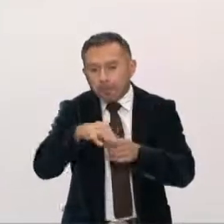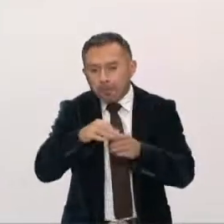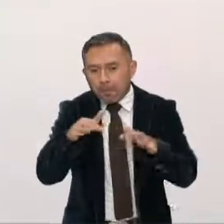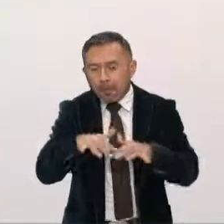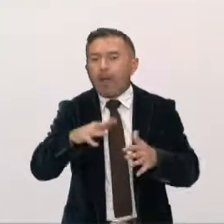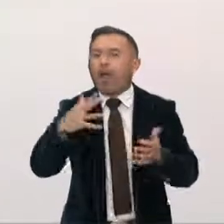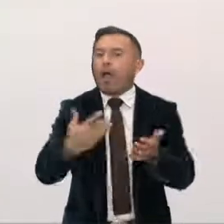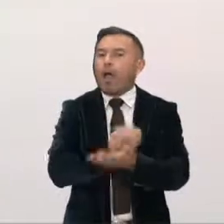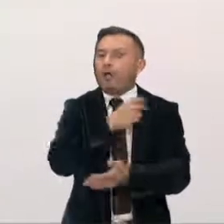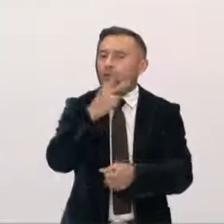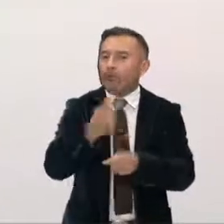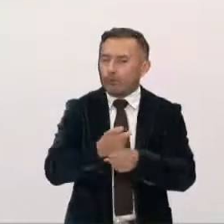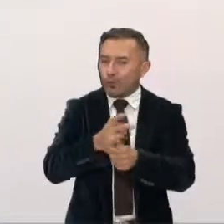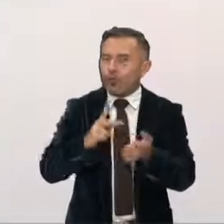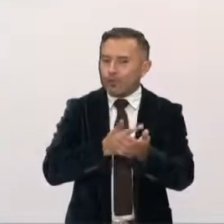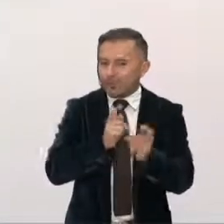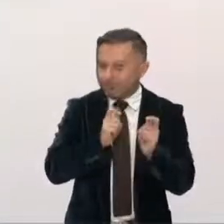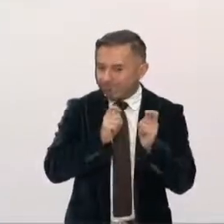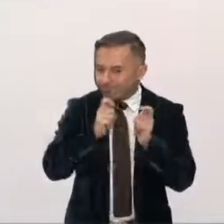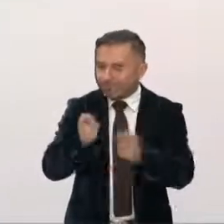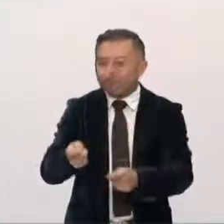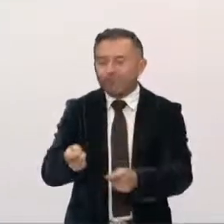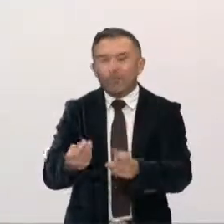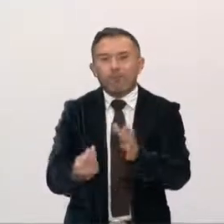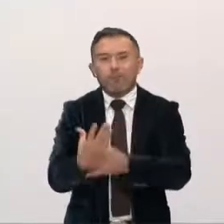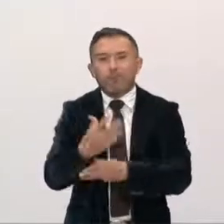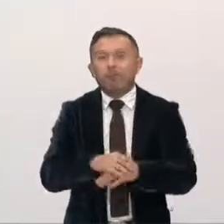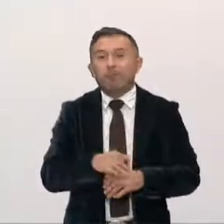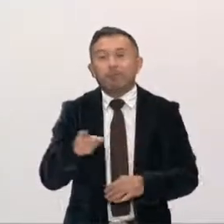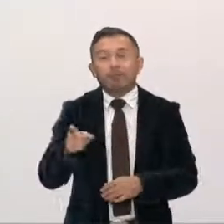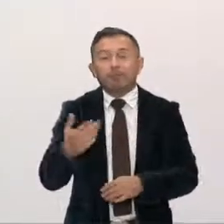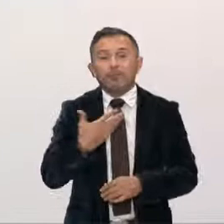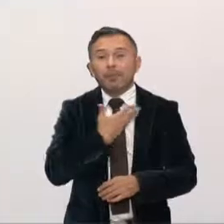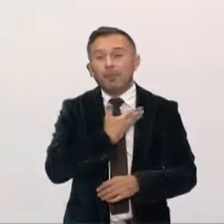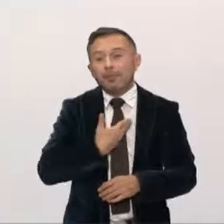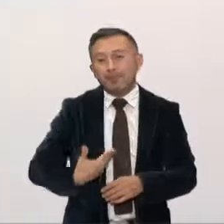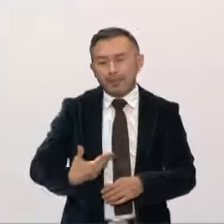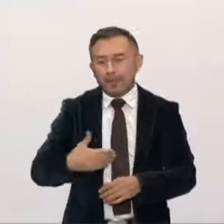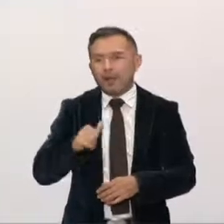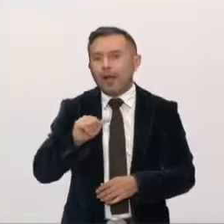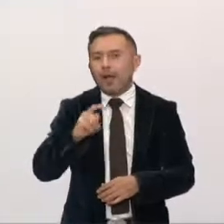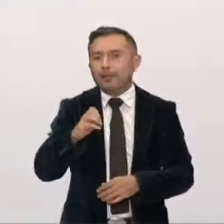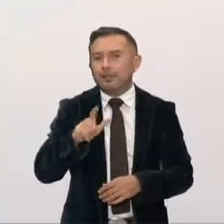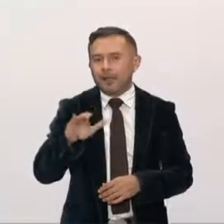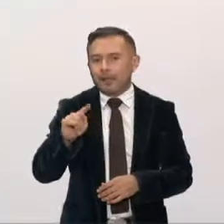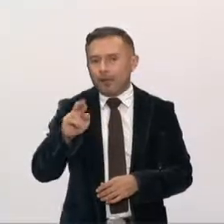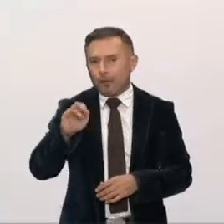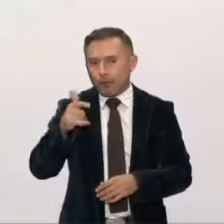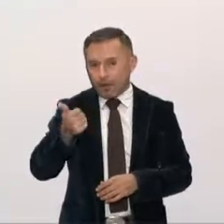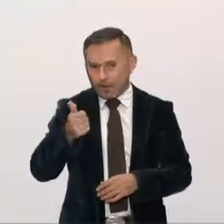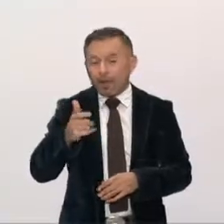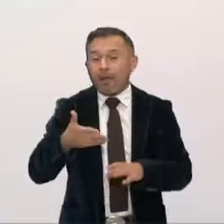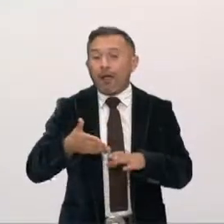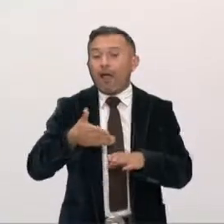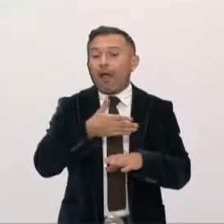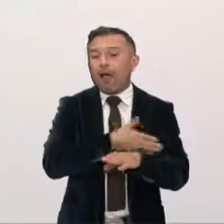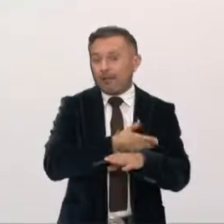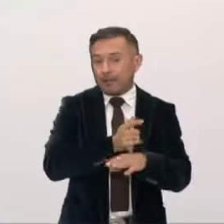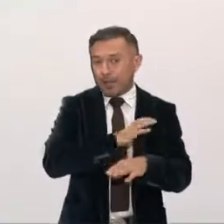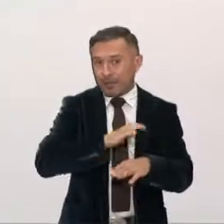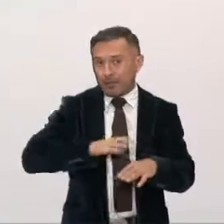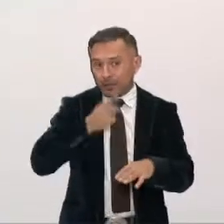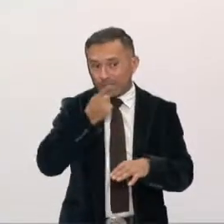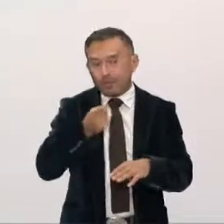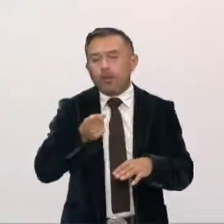elections. It has won elections again, with an idea of a renewing. The President